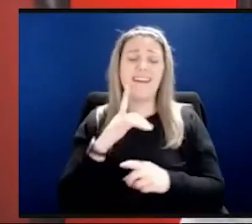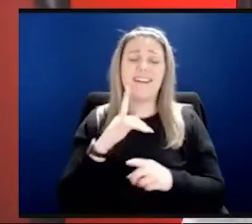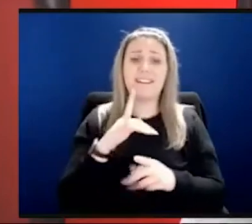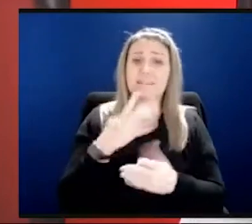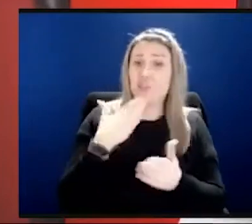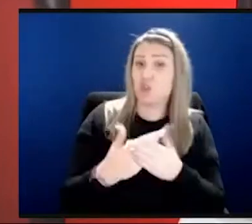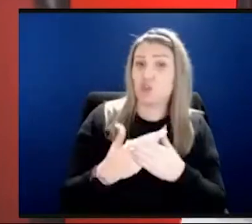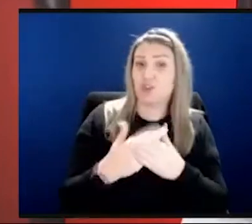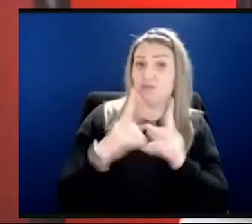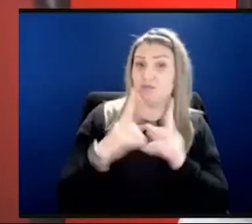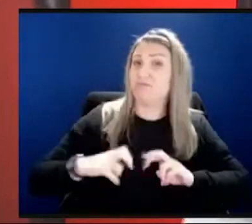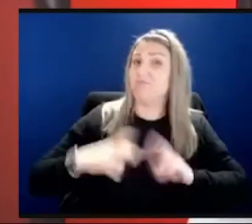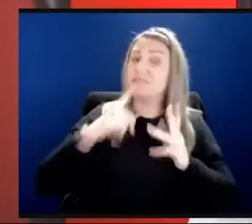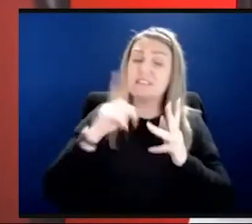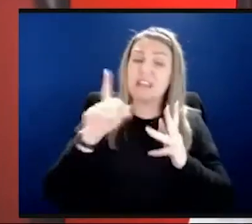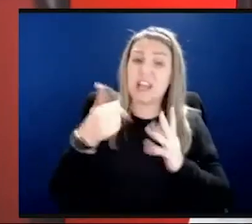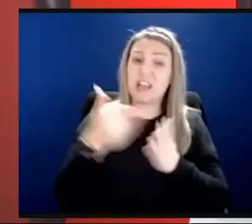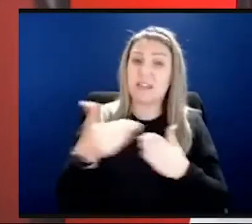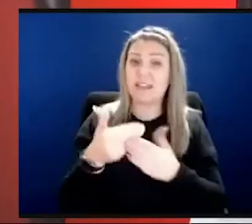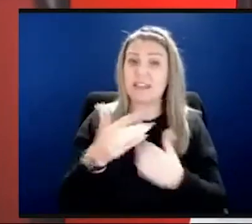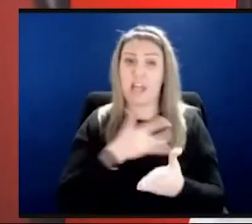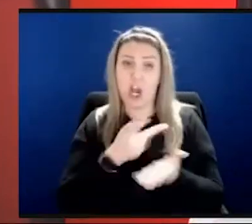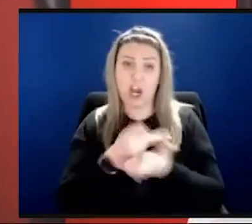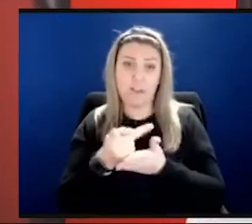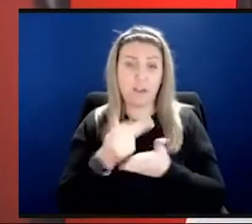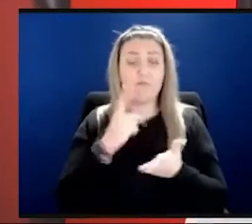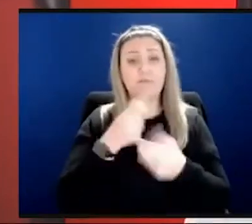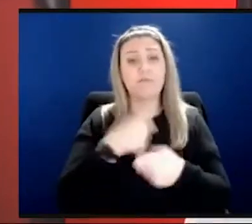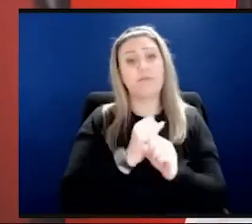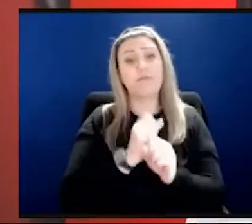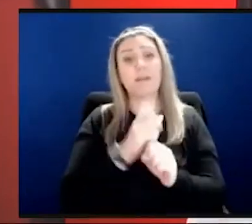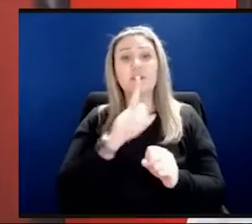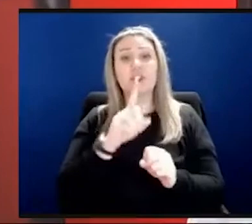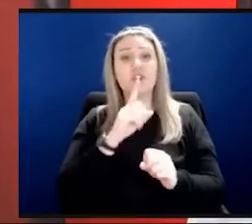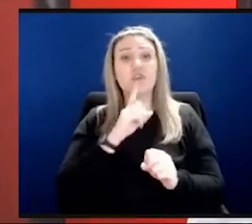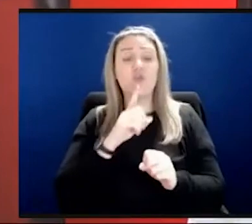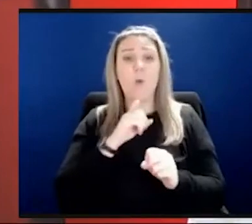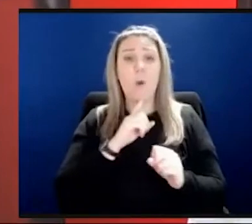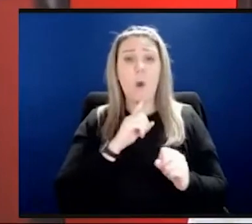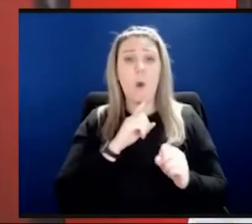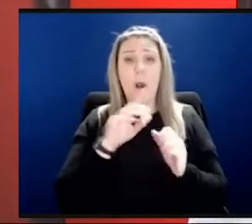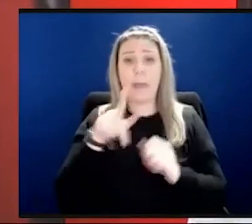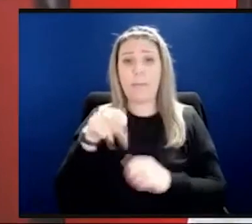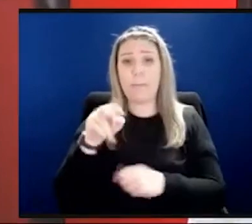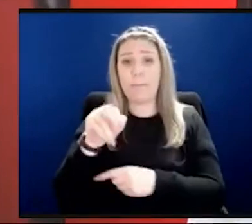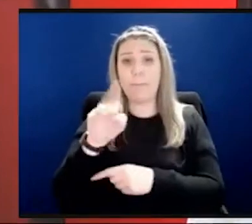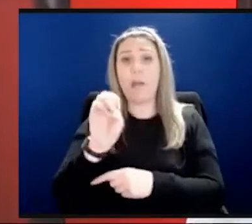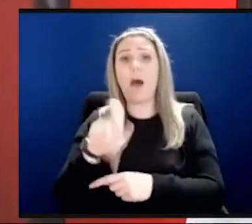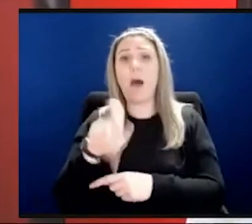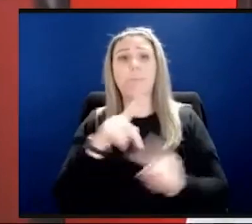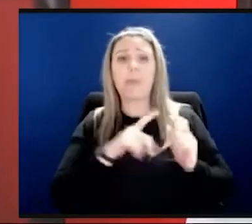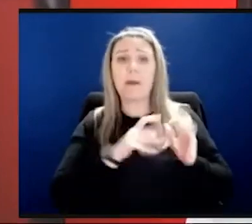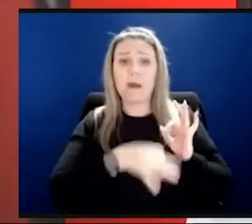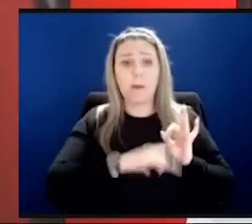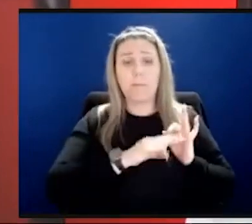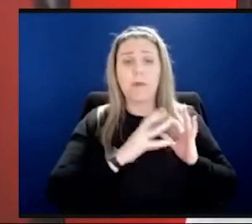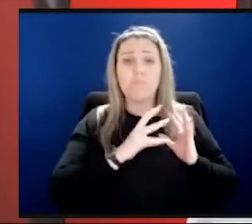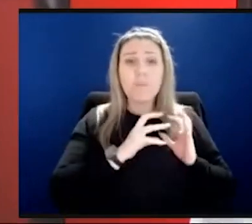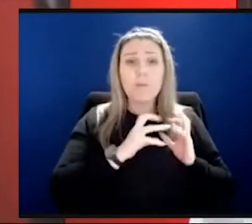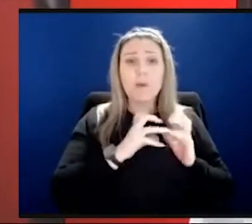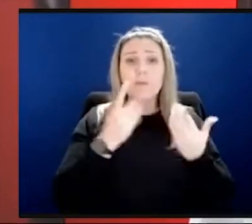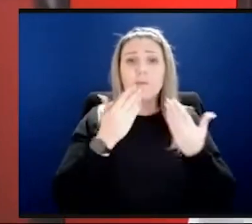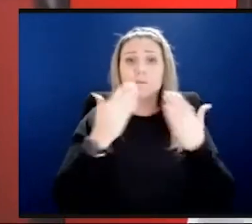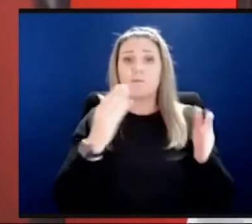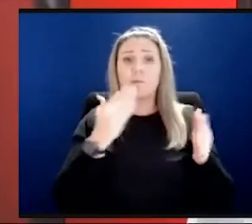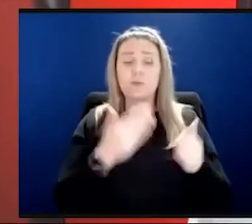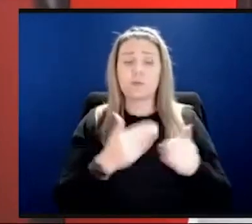heart failure and whatnot. Make sure that your pump's still working good, and there's no other reason for it. But I would doubt that